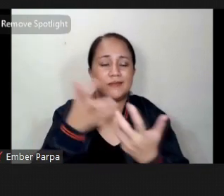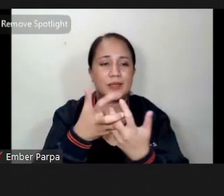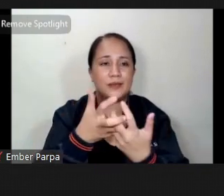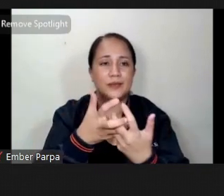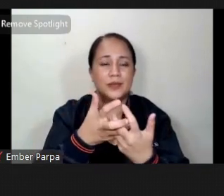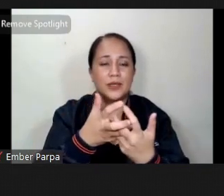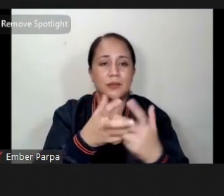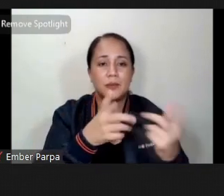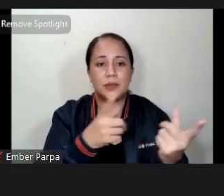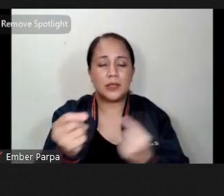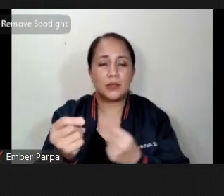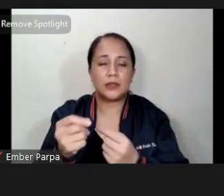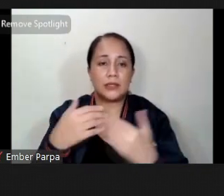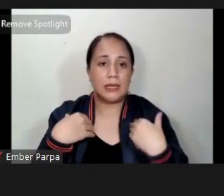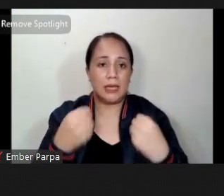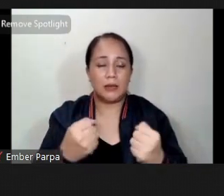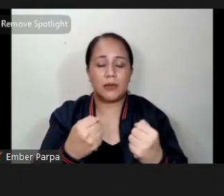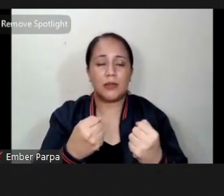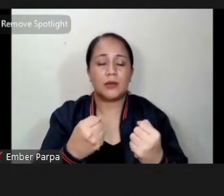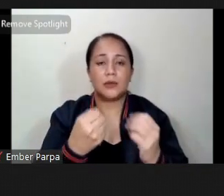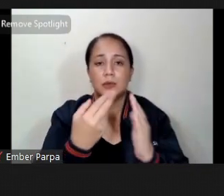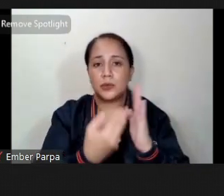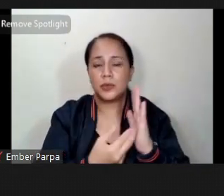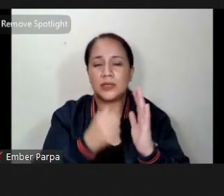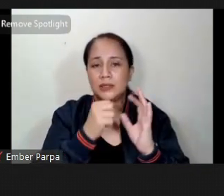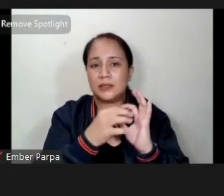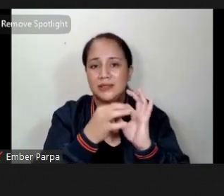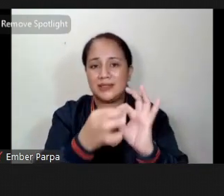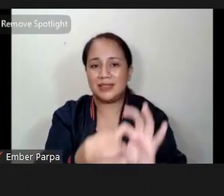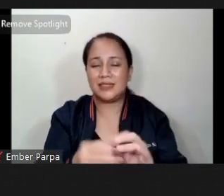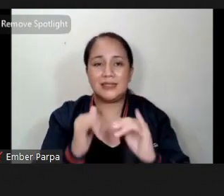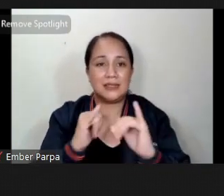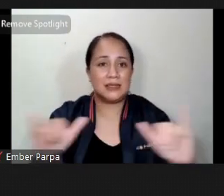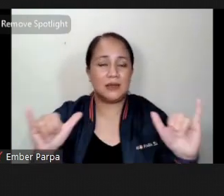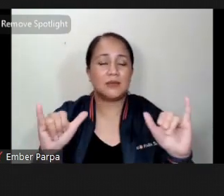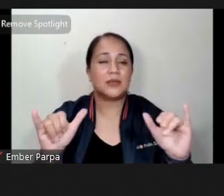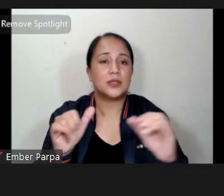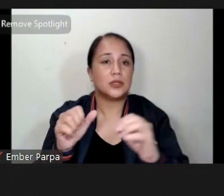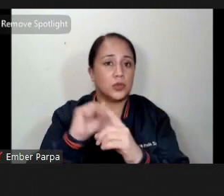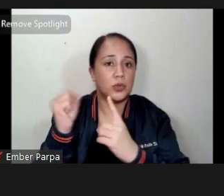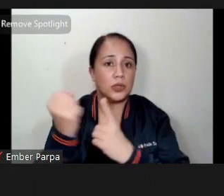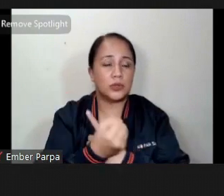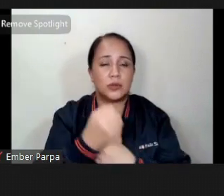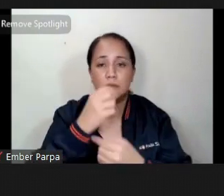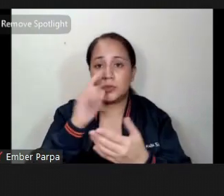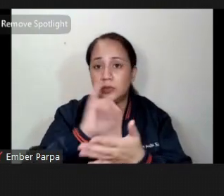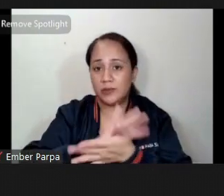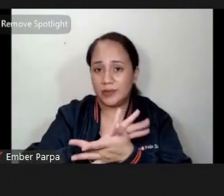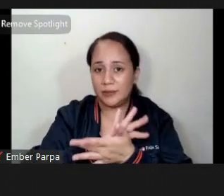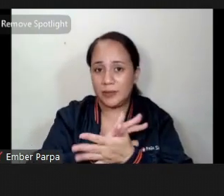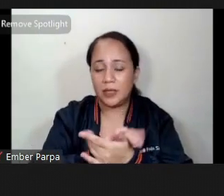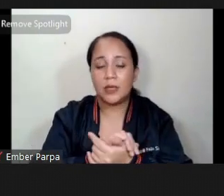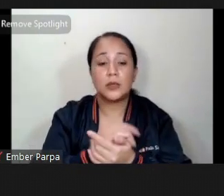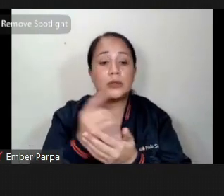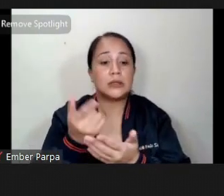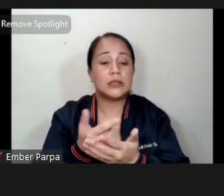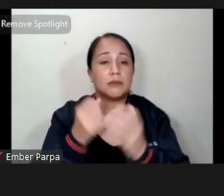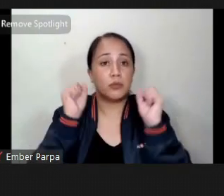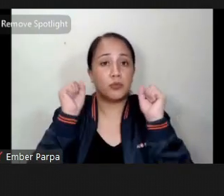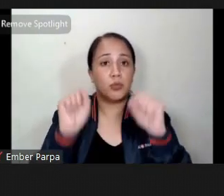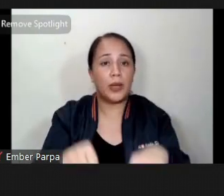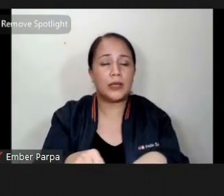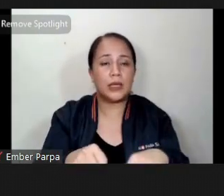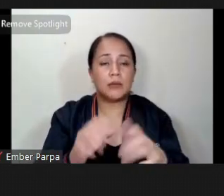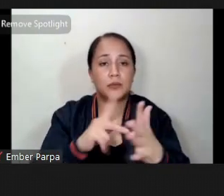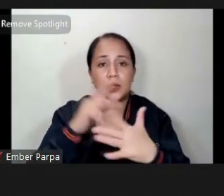health protocols which is napaka-relevant sa current na situation natin ngayon na pandemic. Ito po ang posibleng